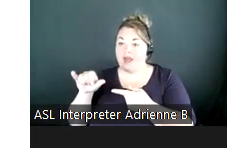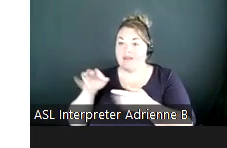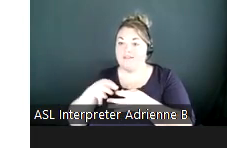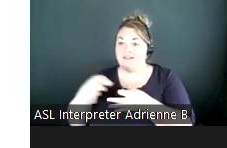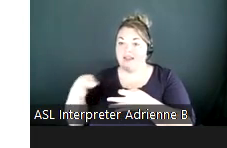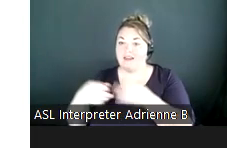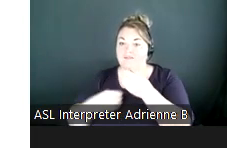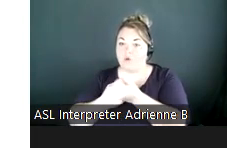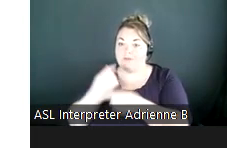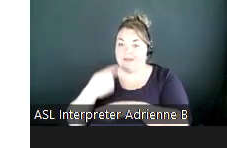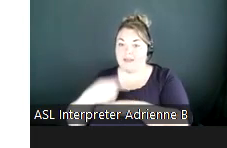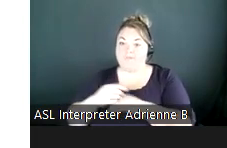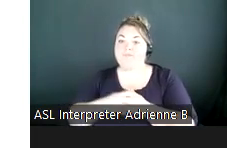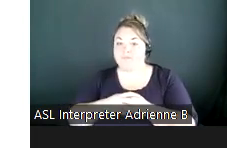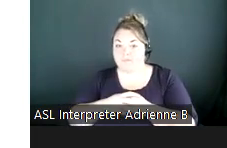date.